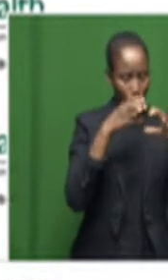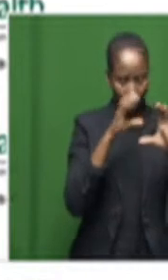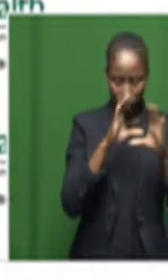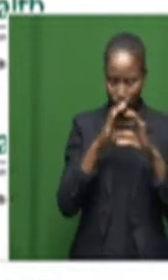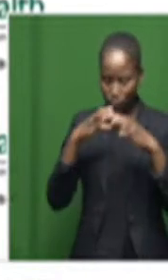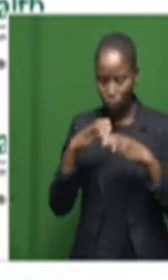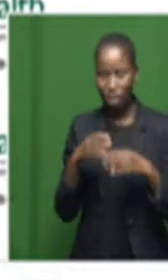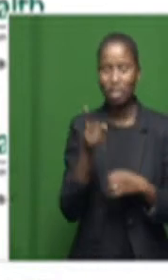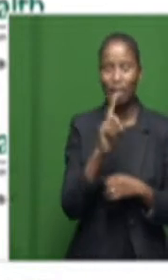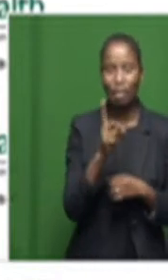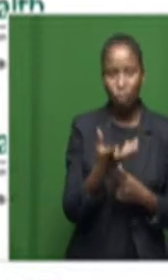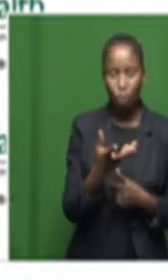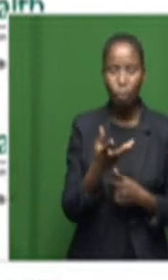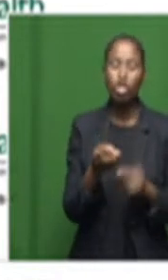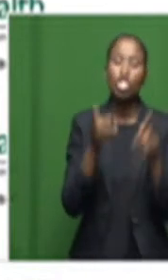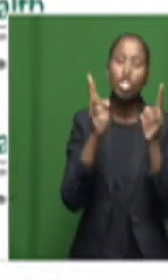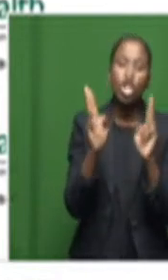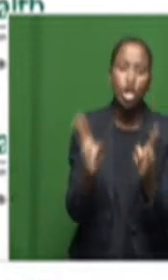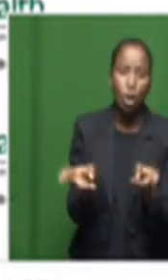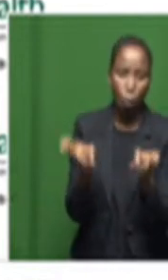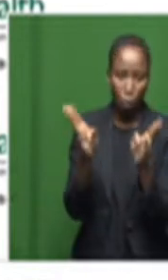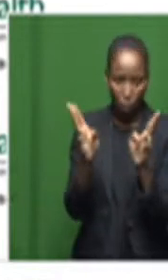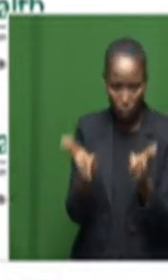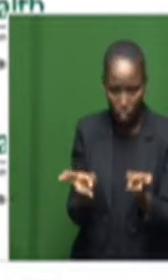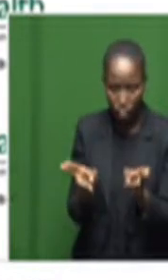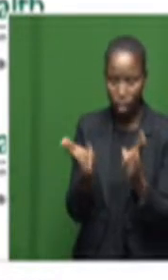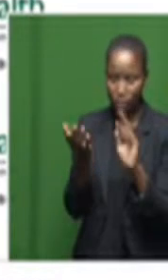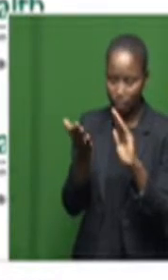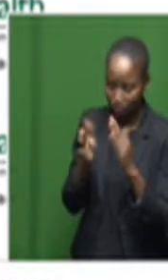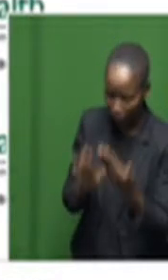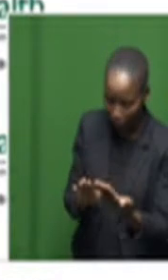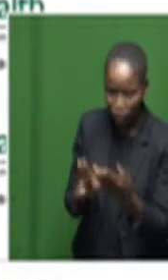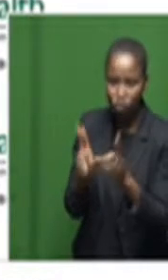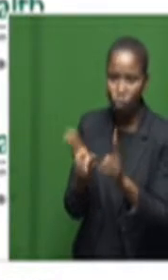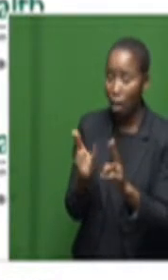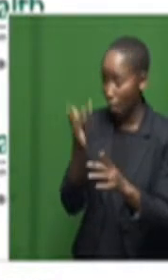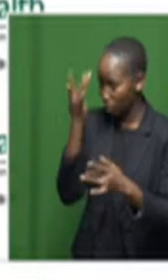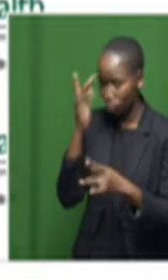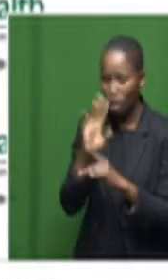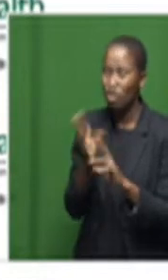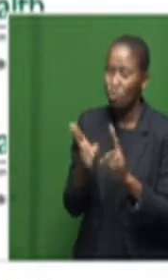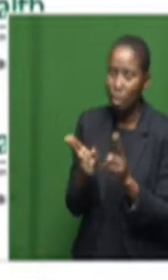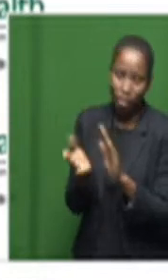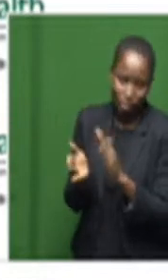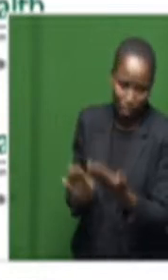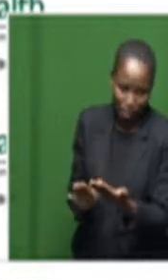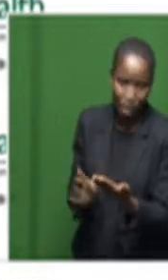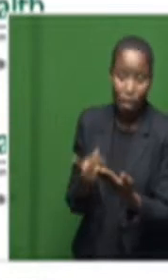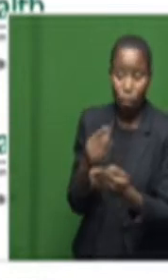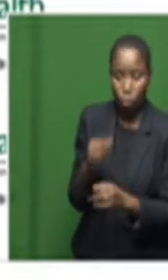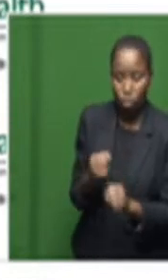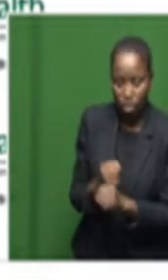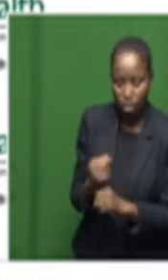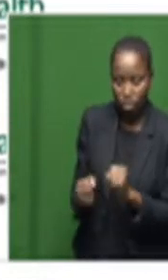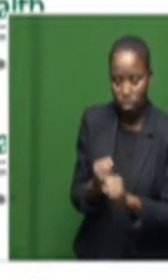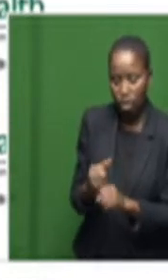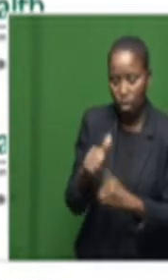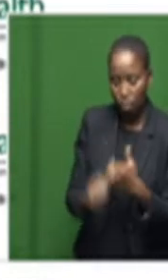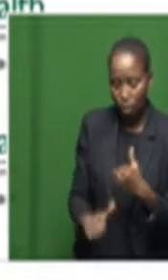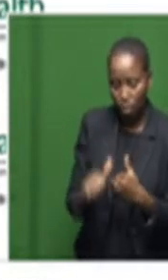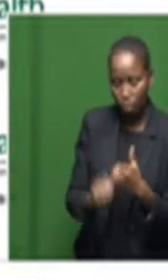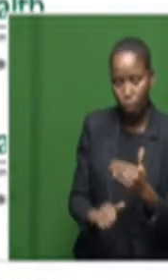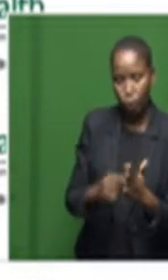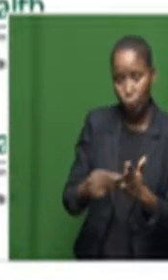given time the normal pattern of deaths in the country per year, per month, per